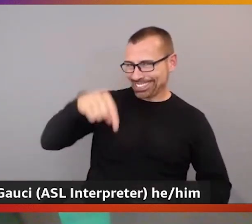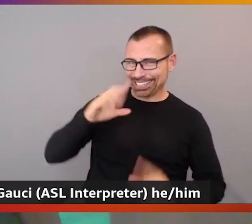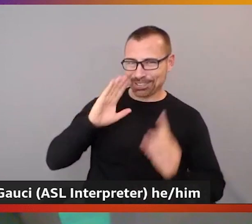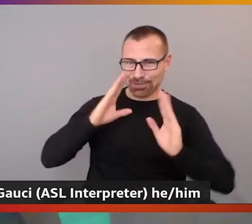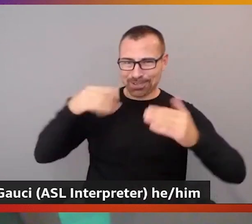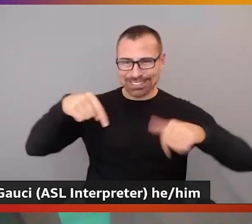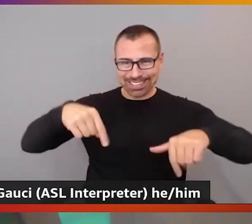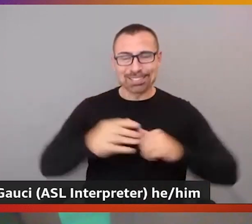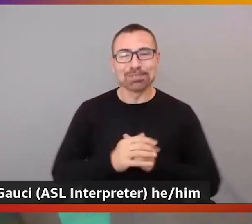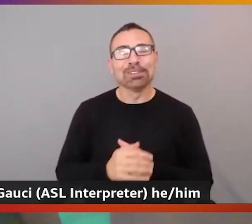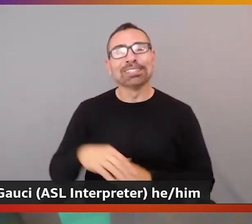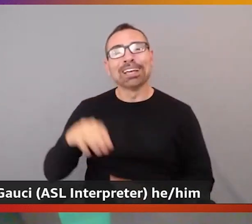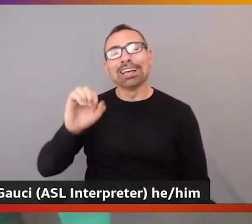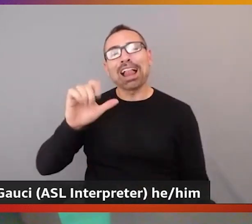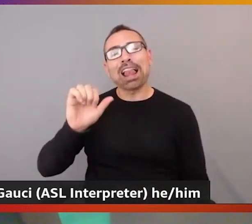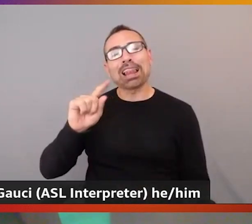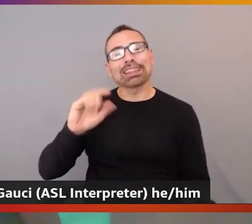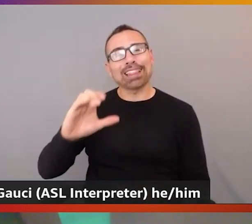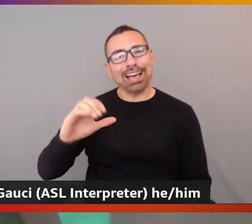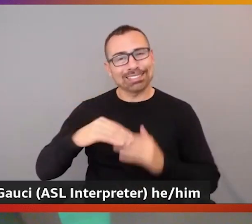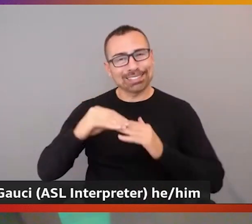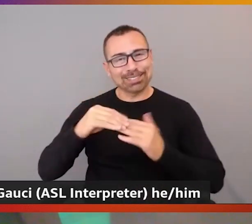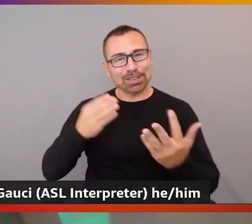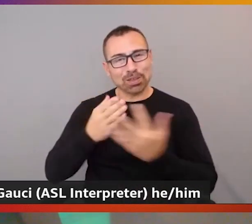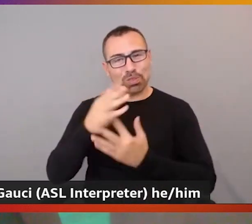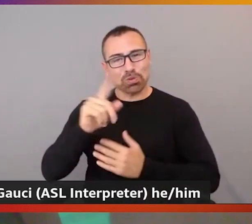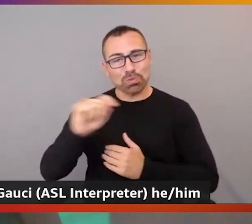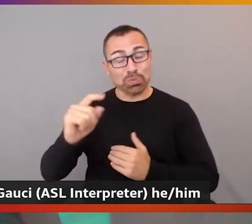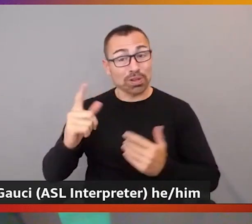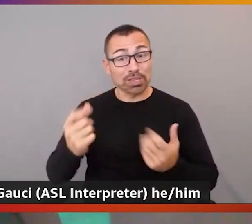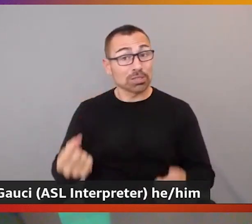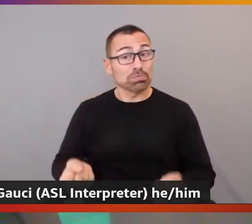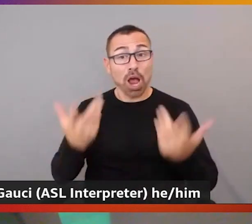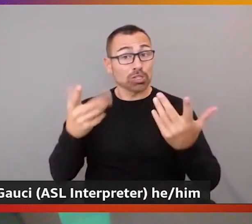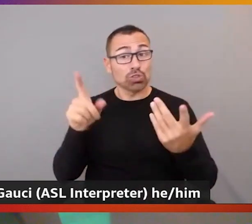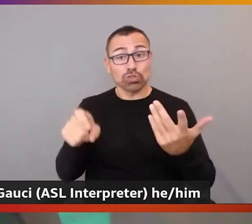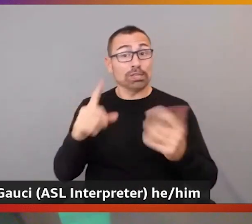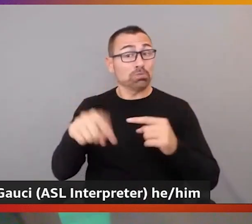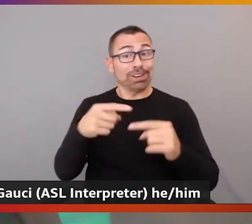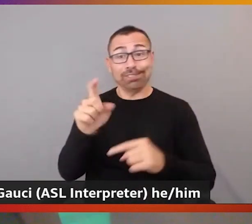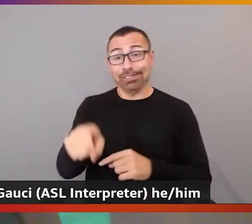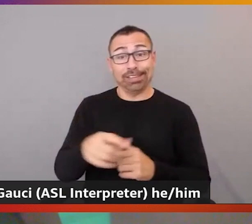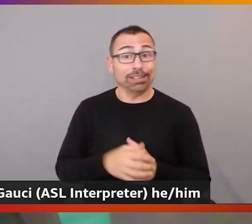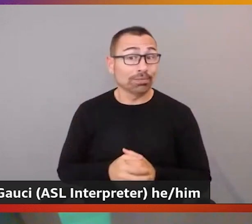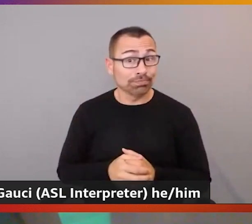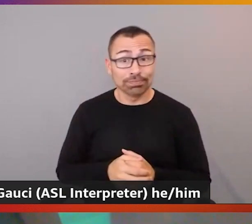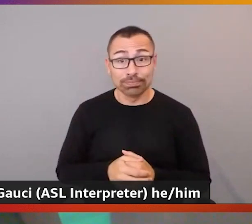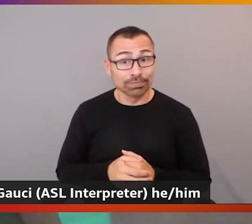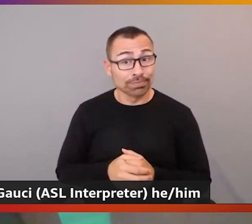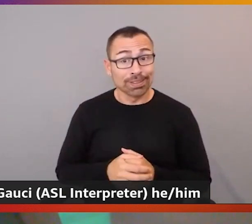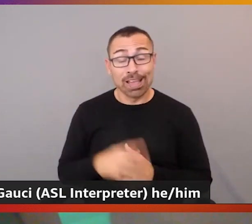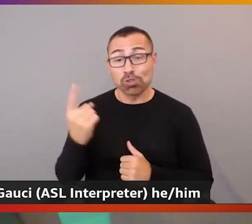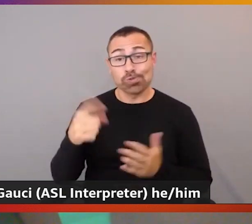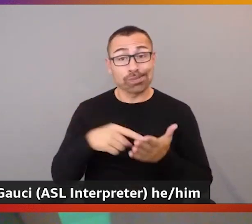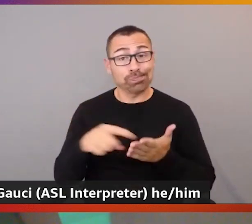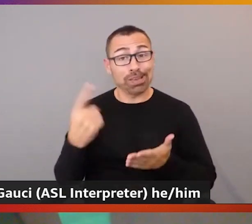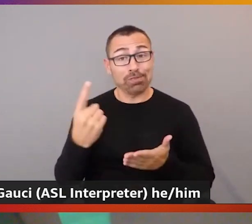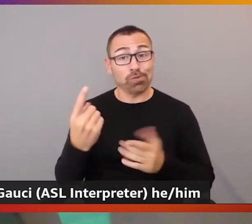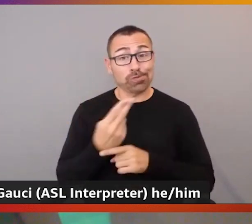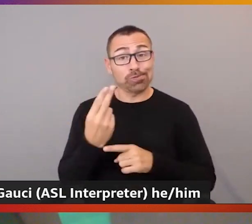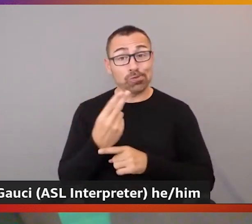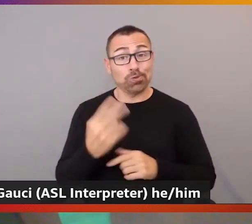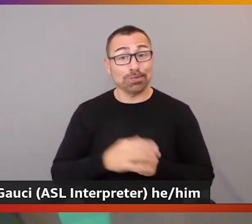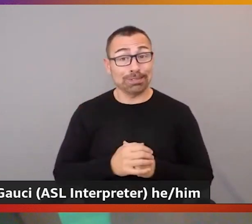essentially provides as much throughput as your application needs whenever it needs it, and you only pay for what you use. And it's great